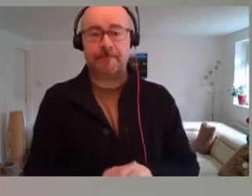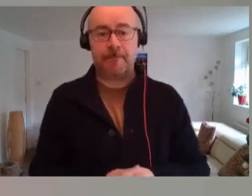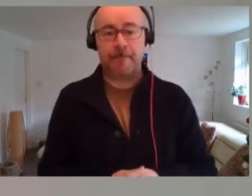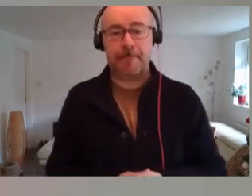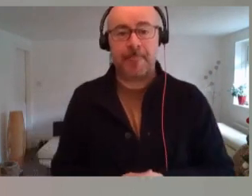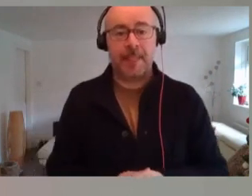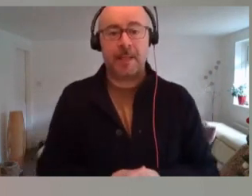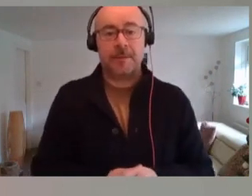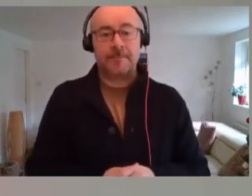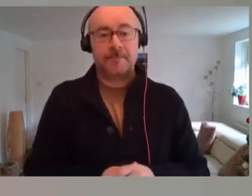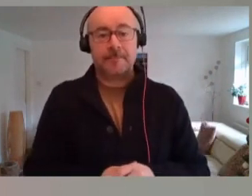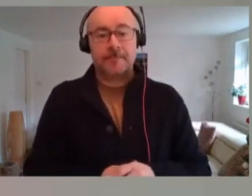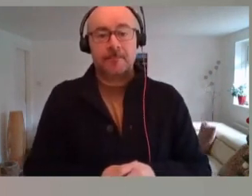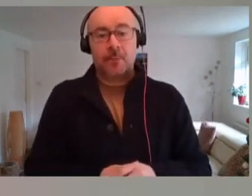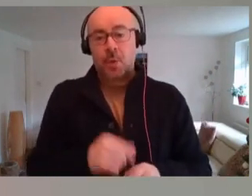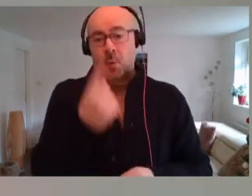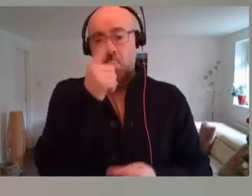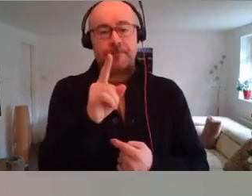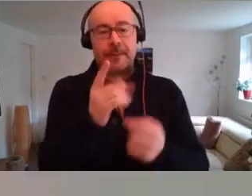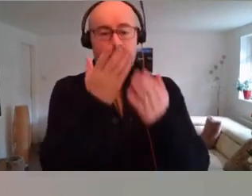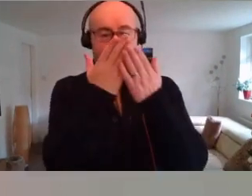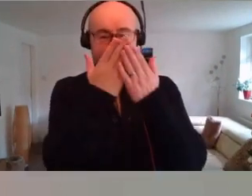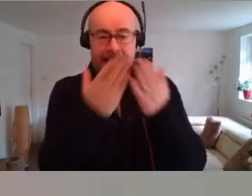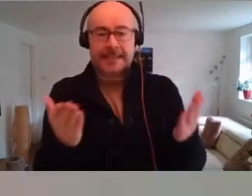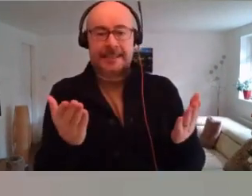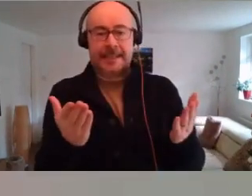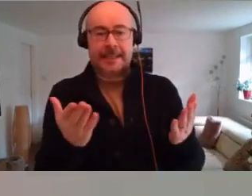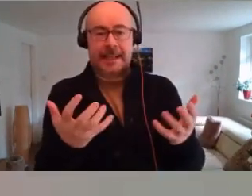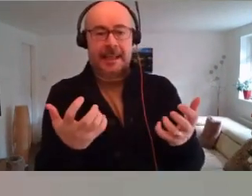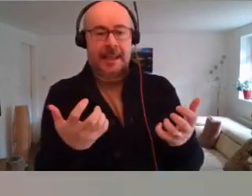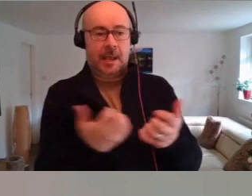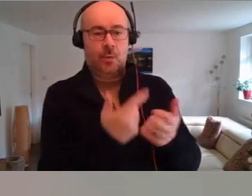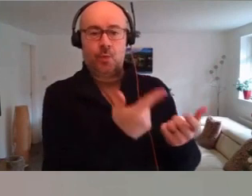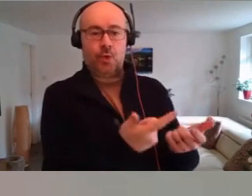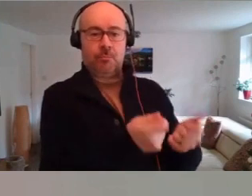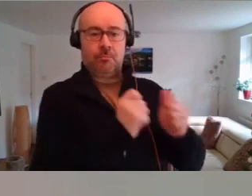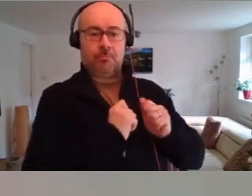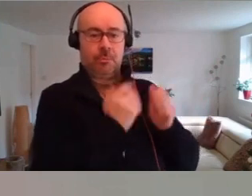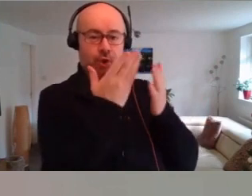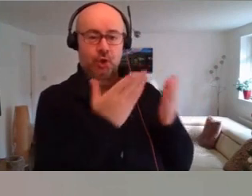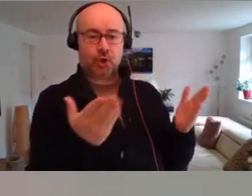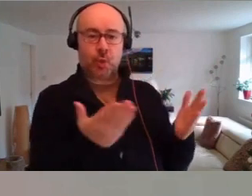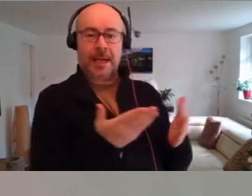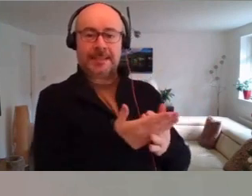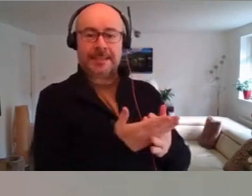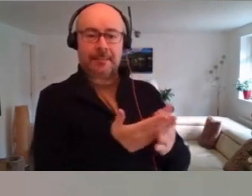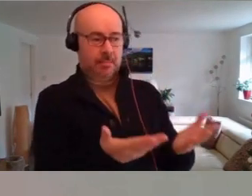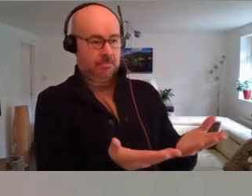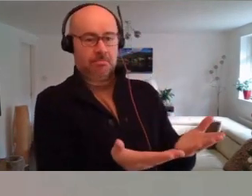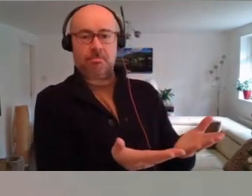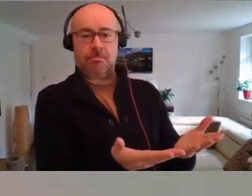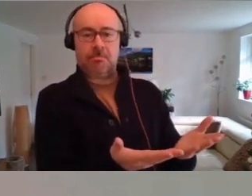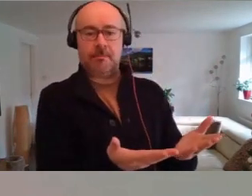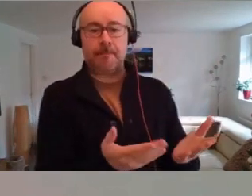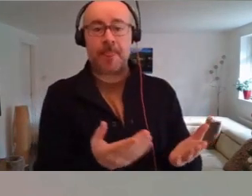one of the key areas was about accessibility of talking about dignity. So some people that I spoke to